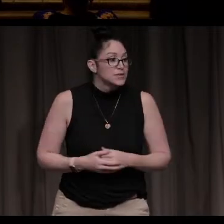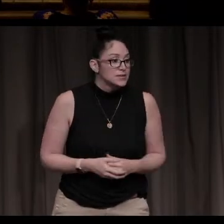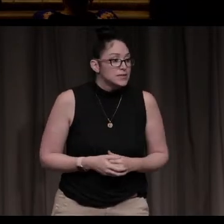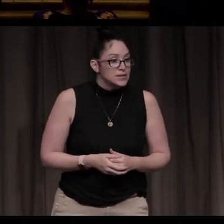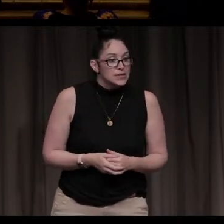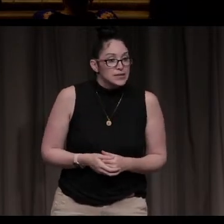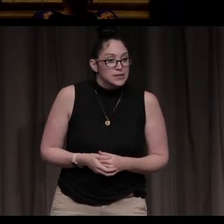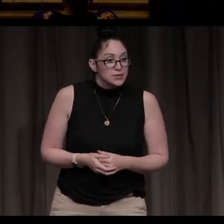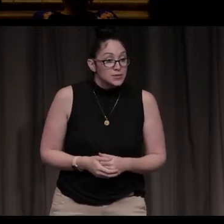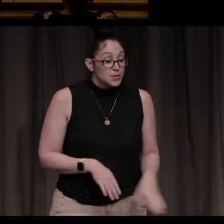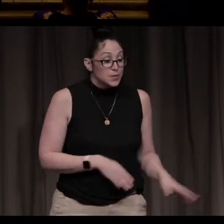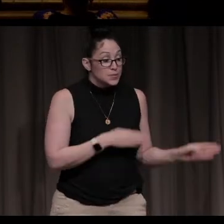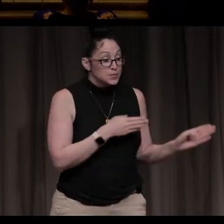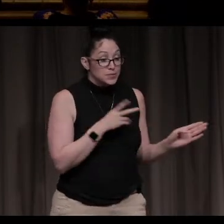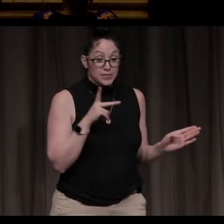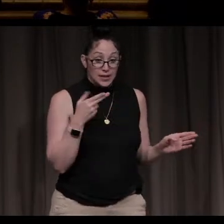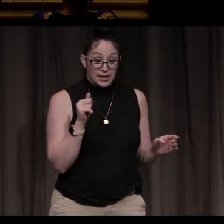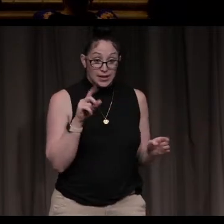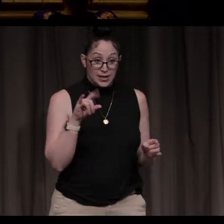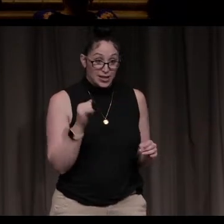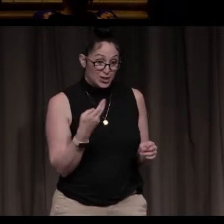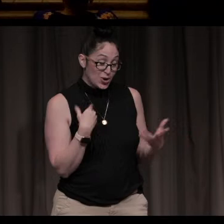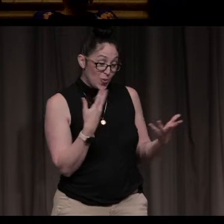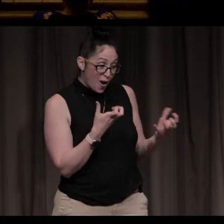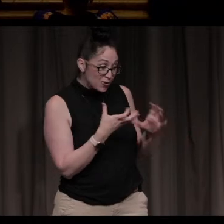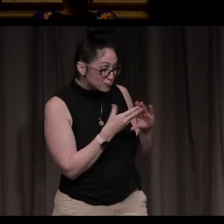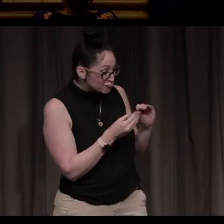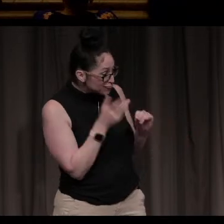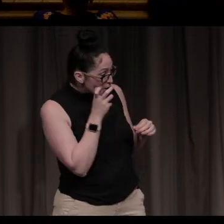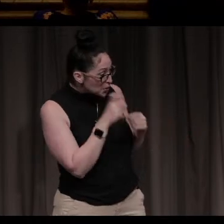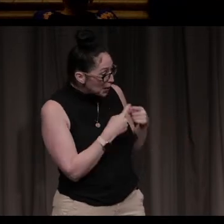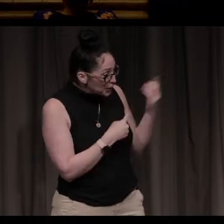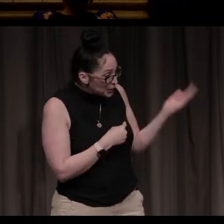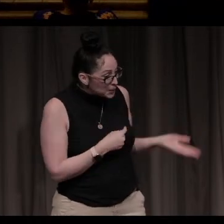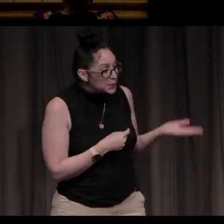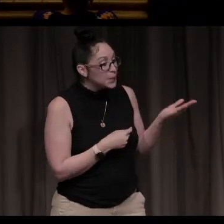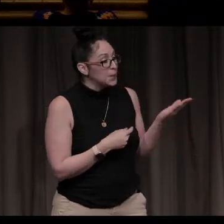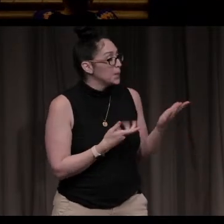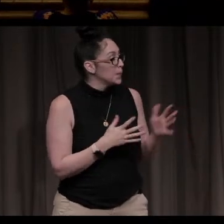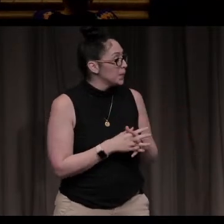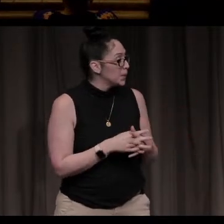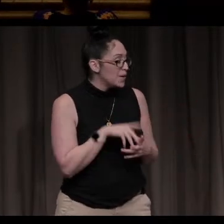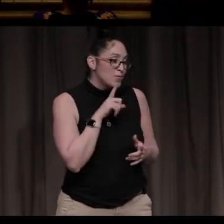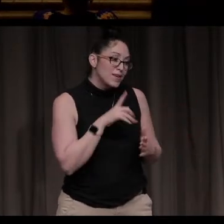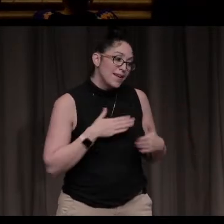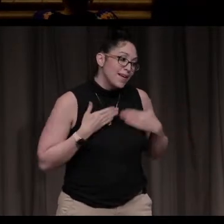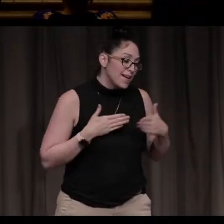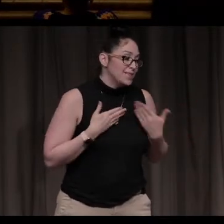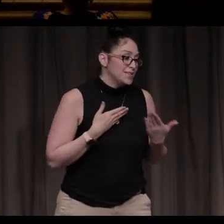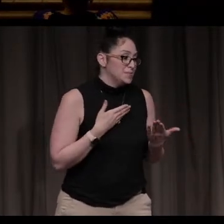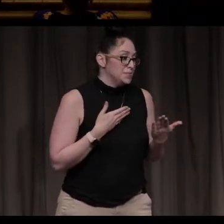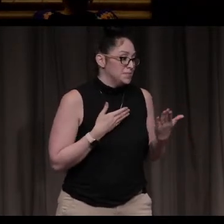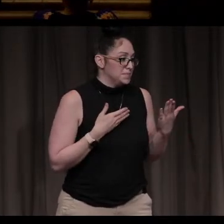So Khadijah, I want to hear a little bit about you, and we're so happy that